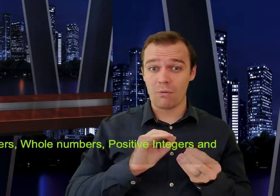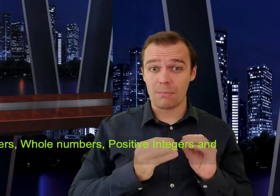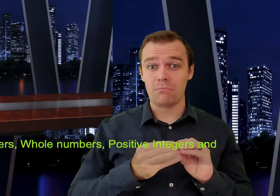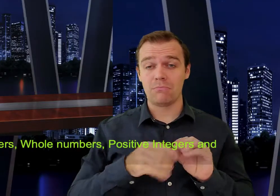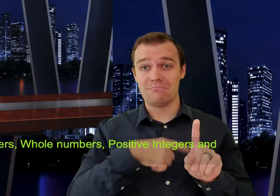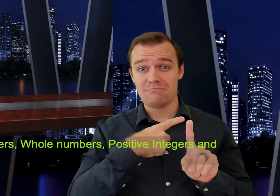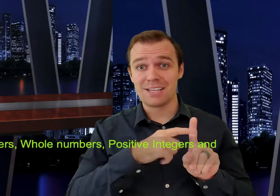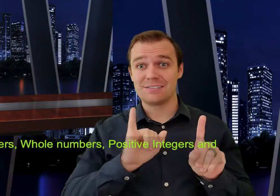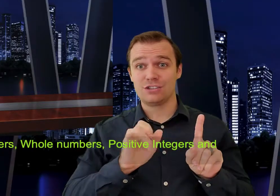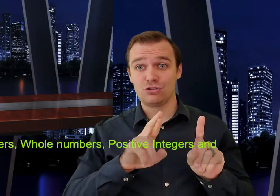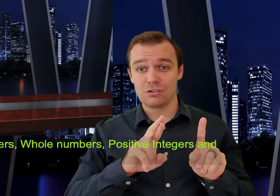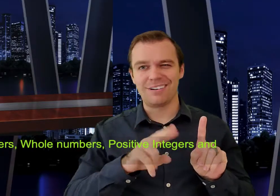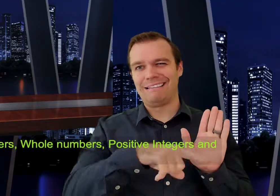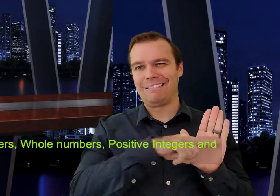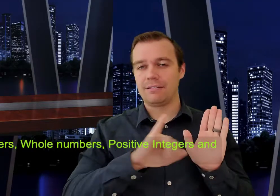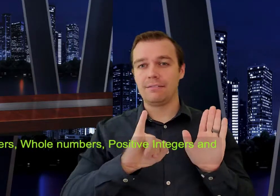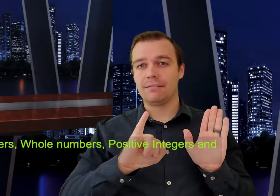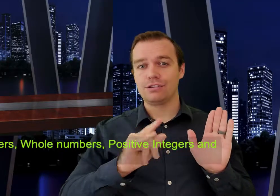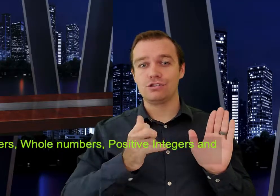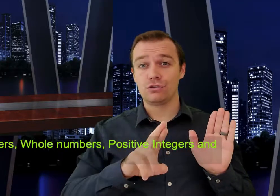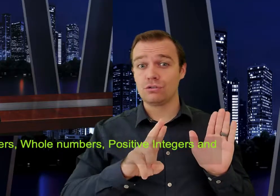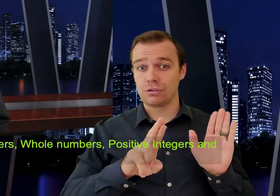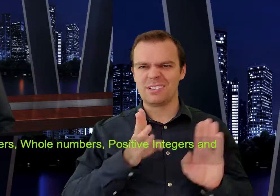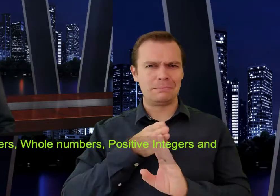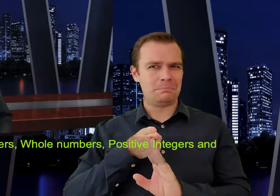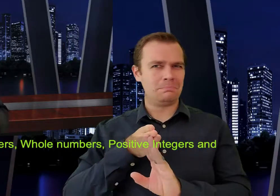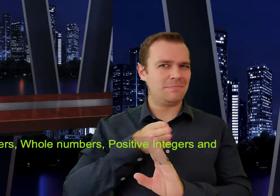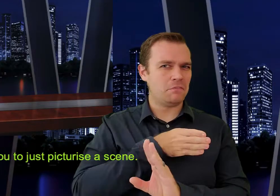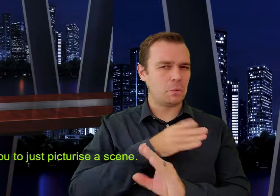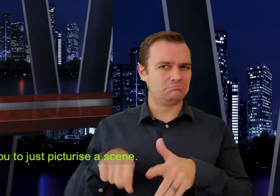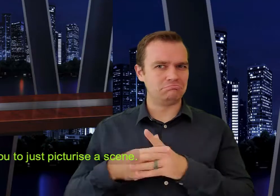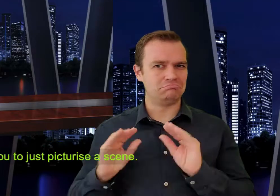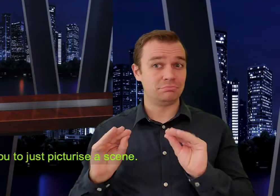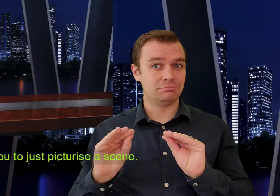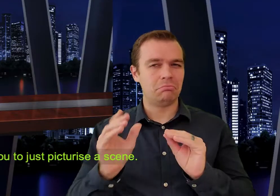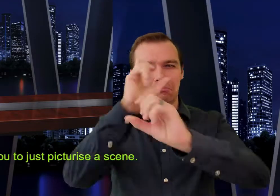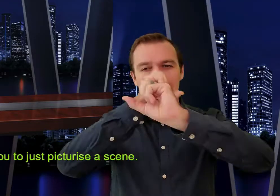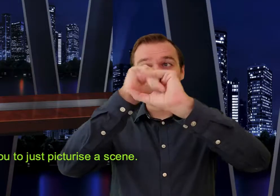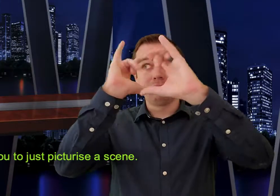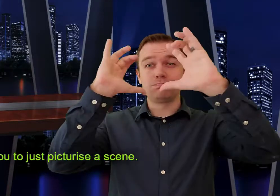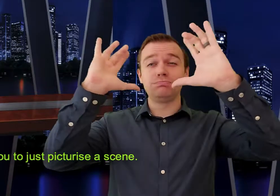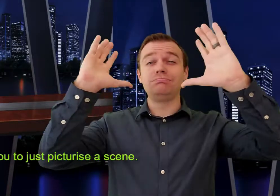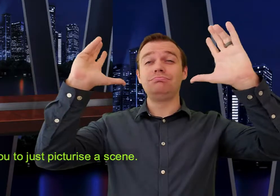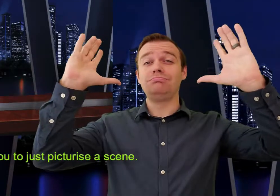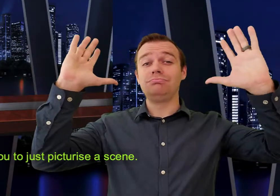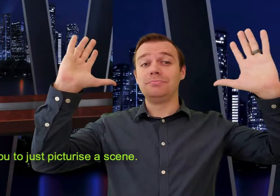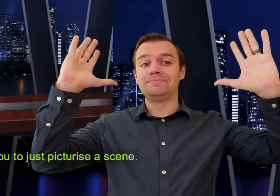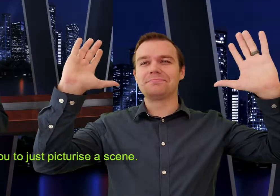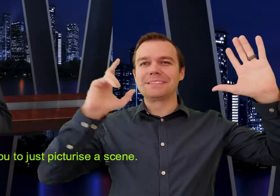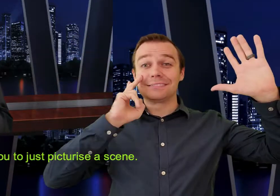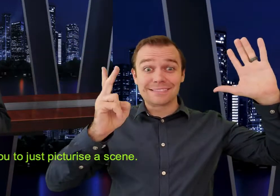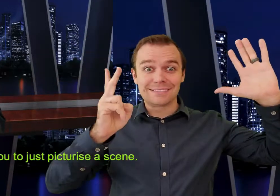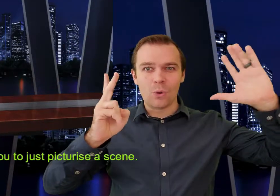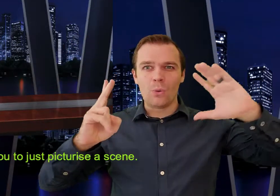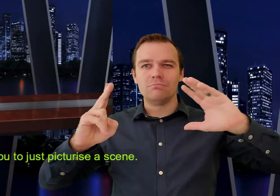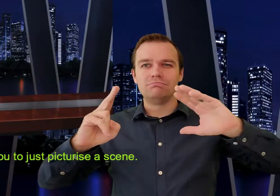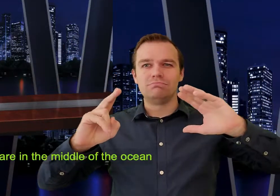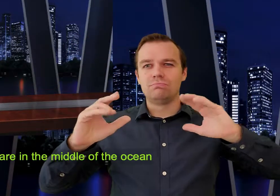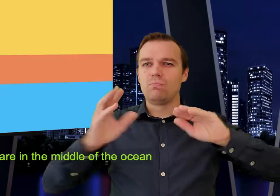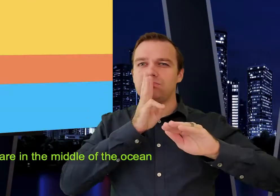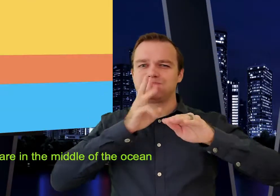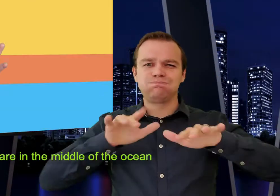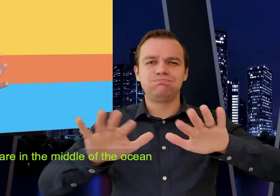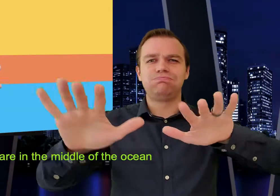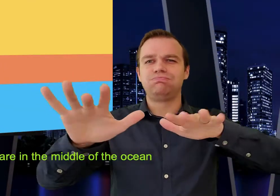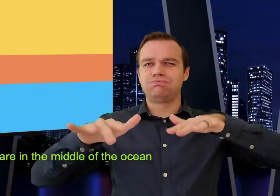whole numbers, positive integers and negative integers. But before that, I want you to just picturize a scene. There is